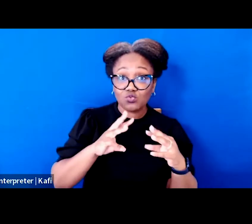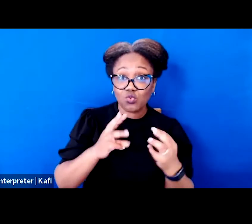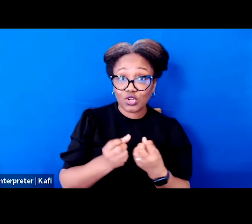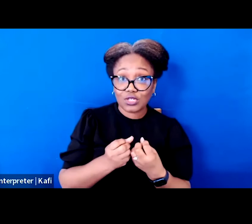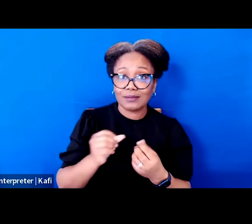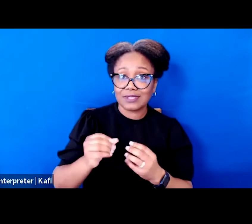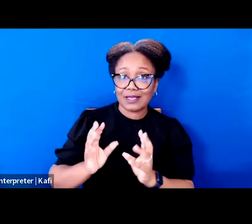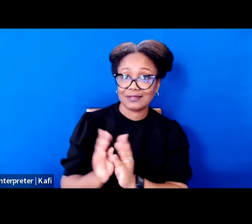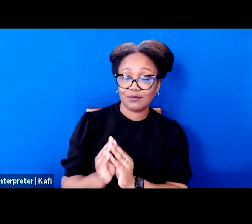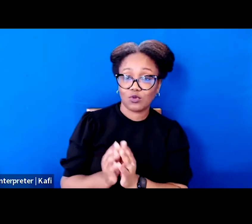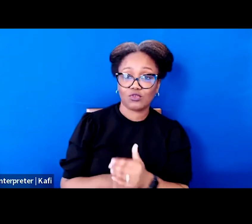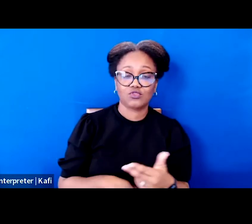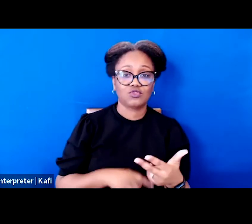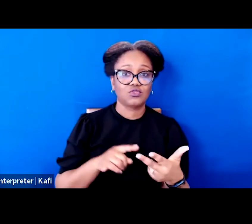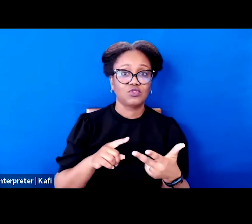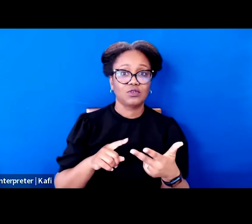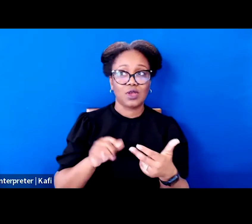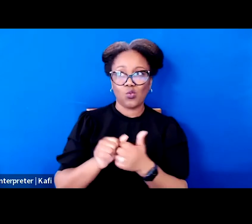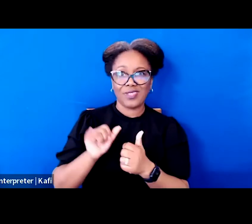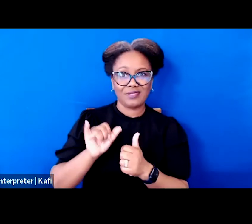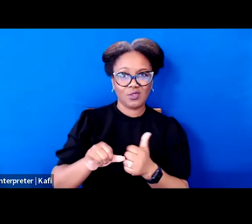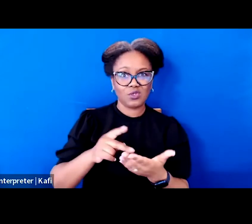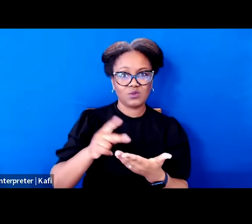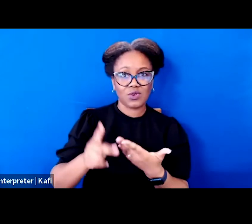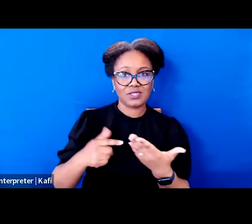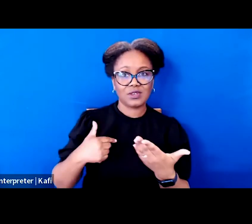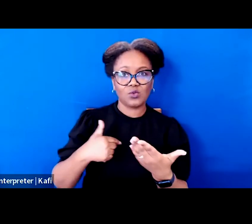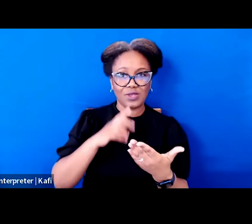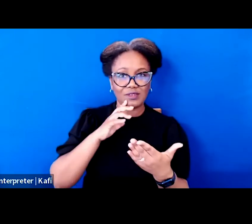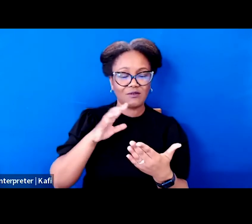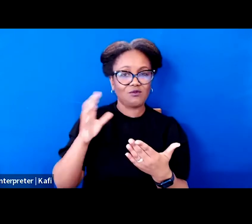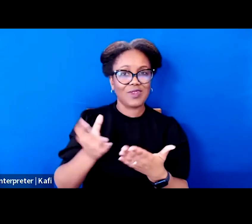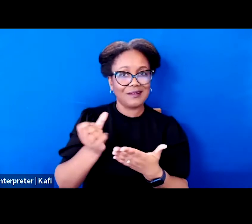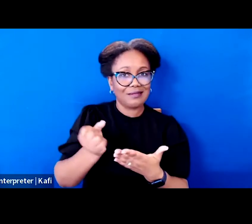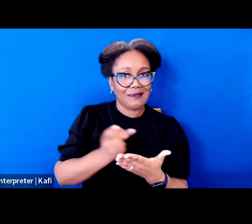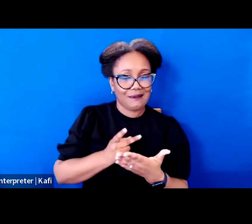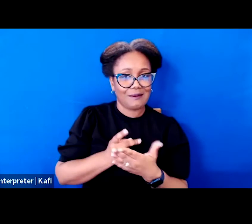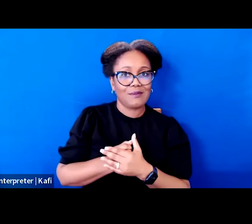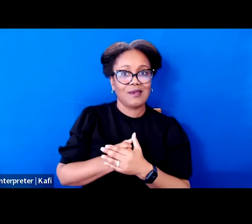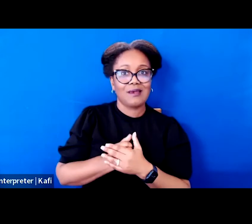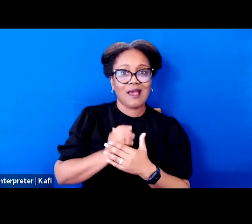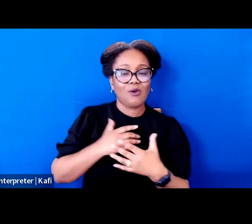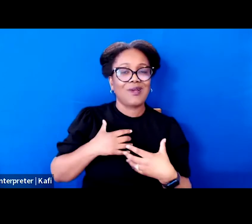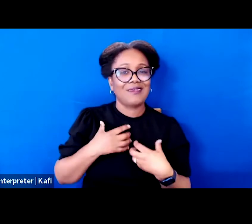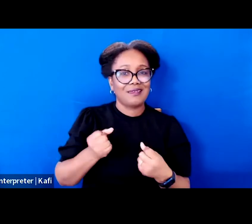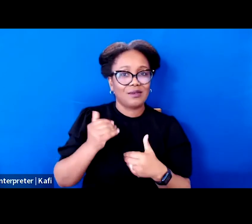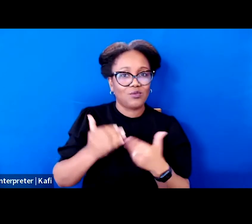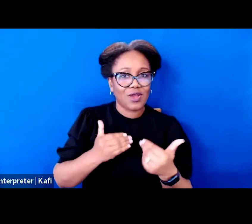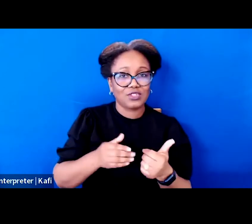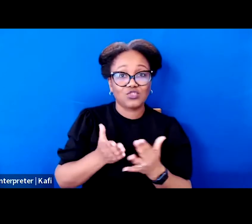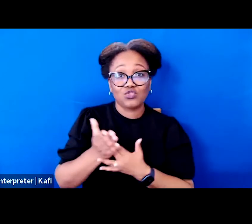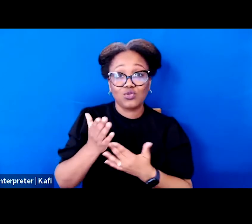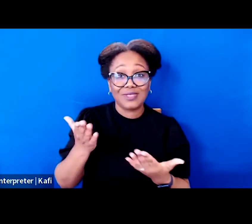reclaim our community's traditional healing practices, such as acupuncture, herbal